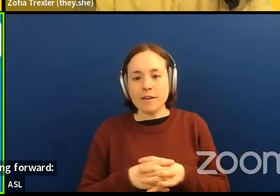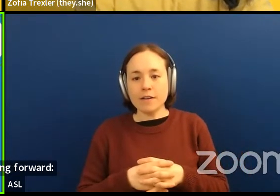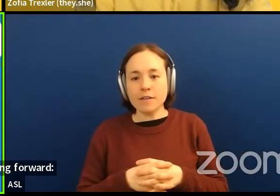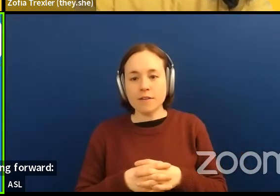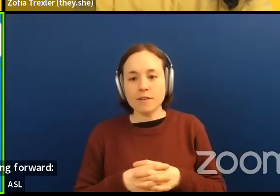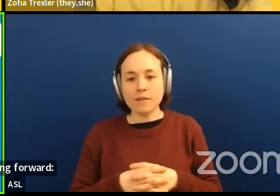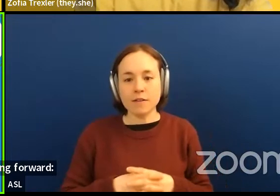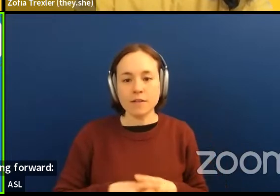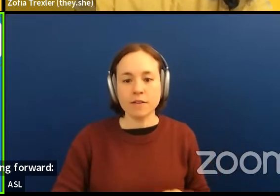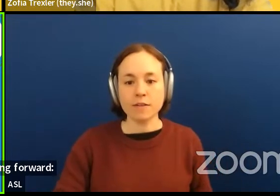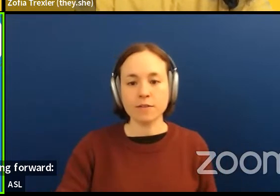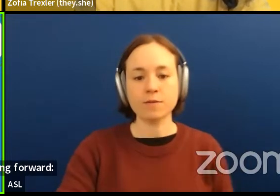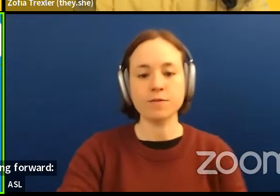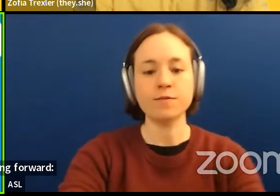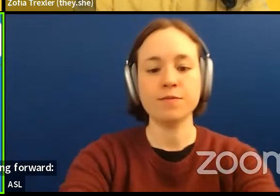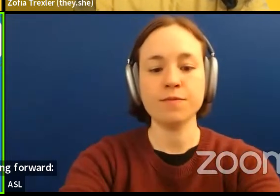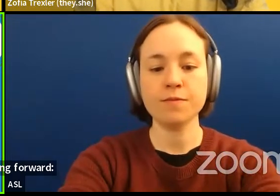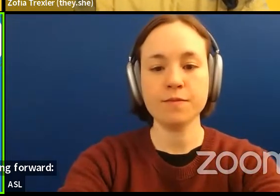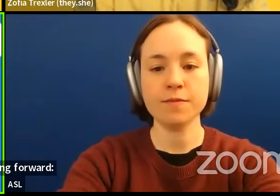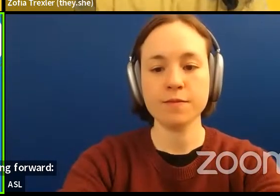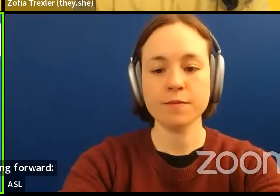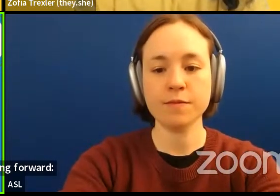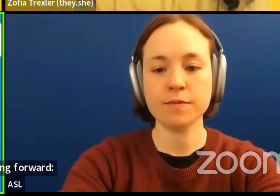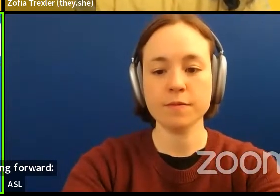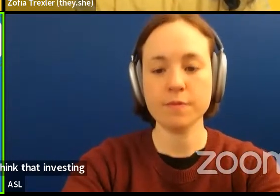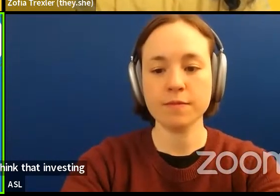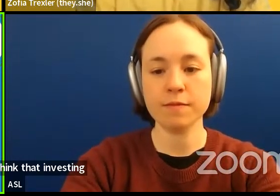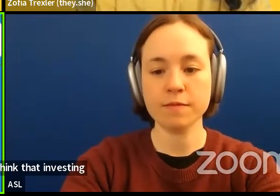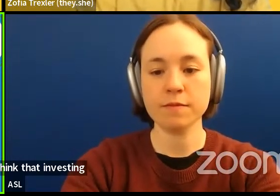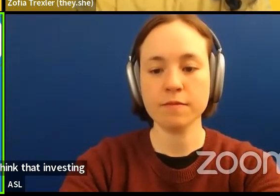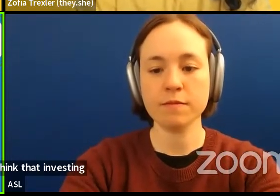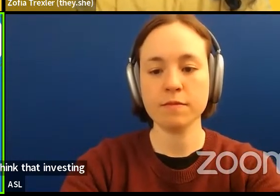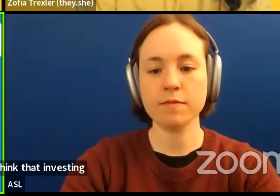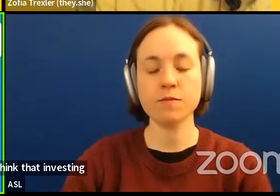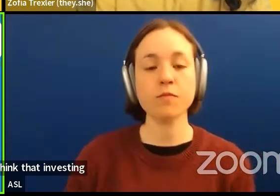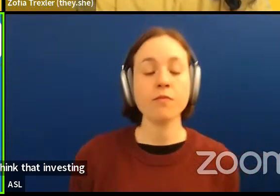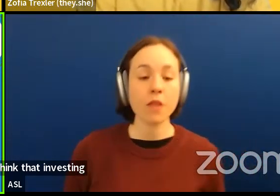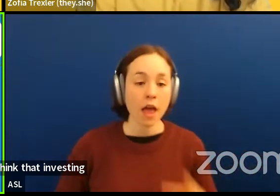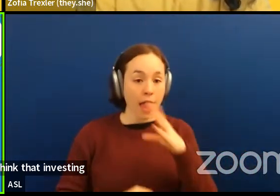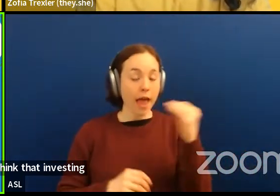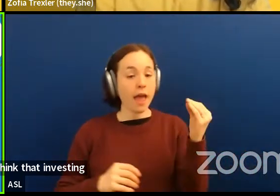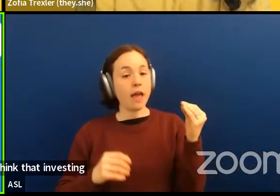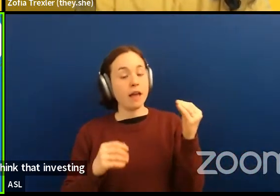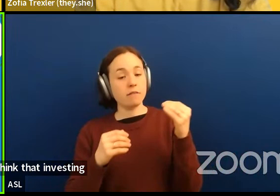And I think that investing in the advocacy throughout the state